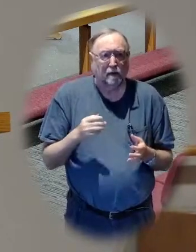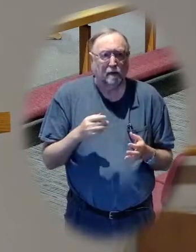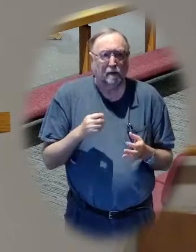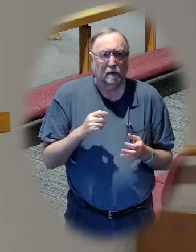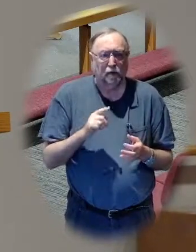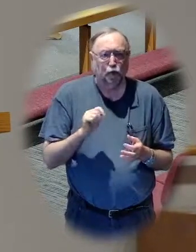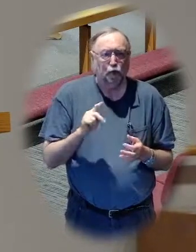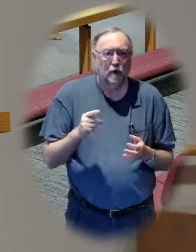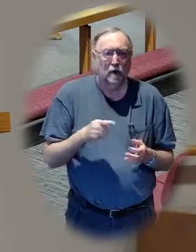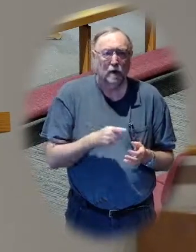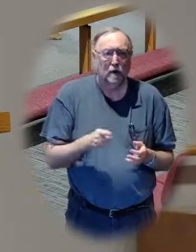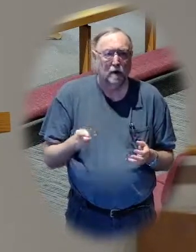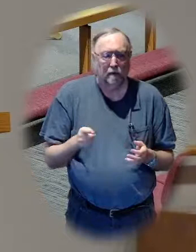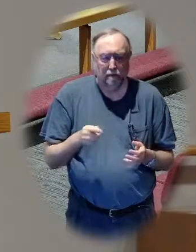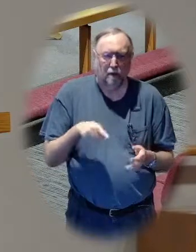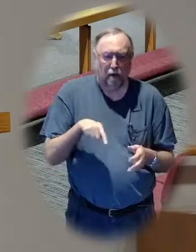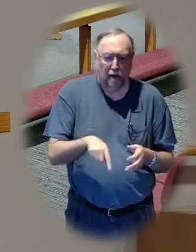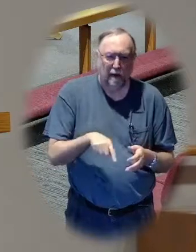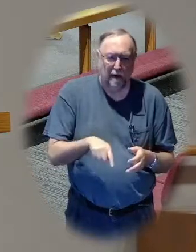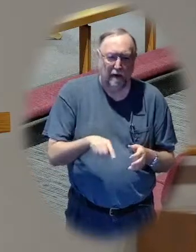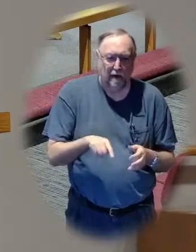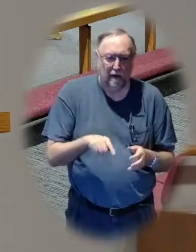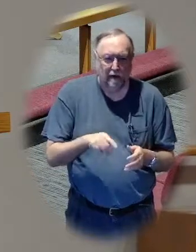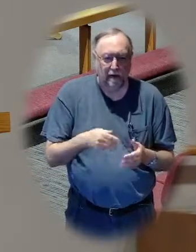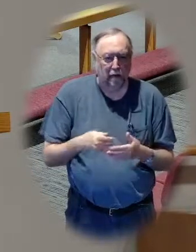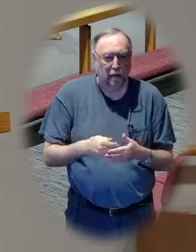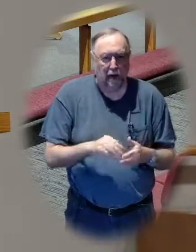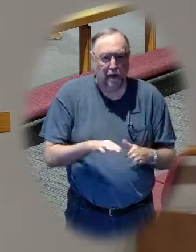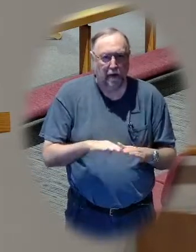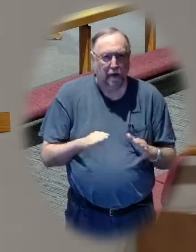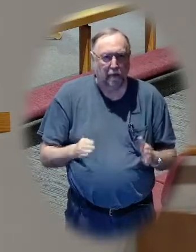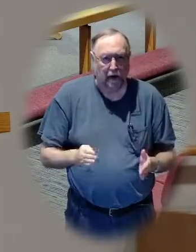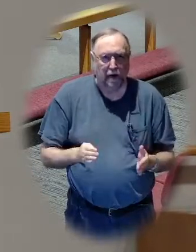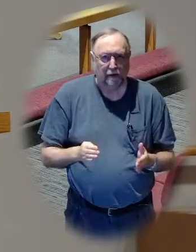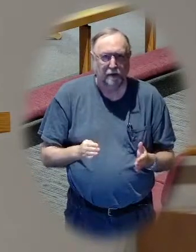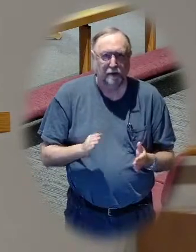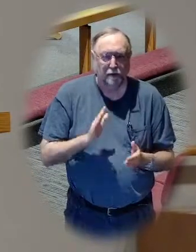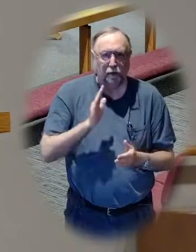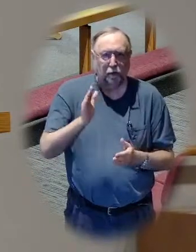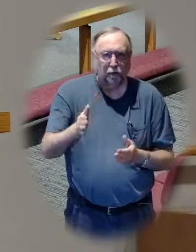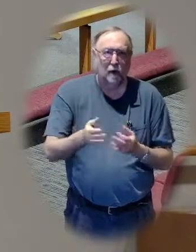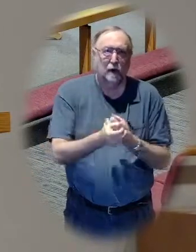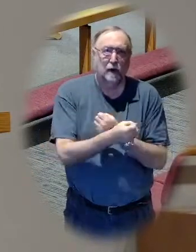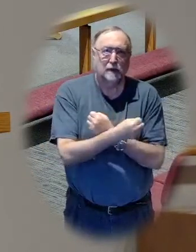sent to redeem all people from their sin.